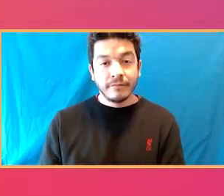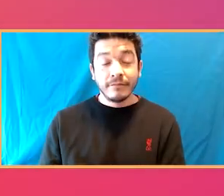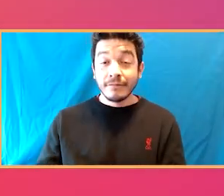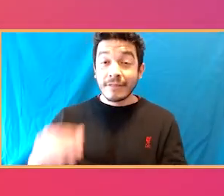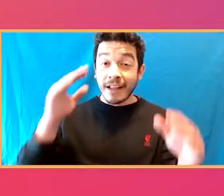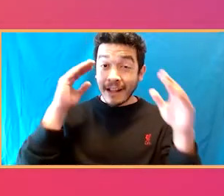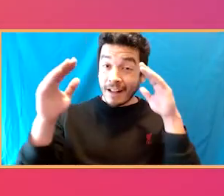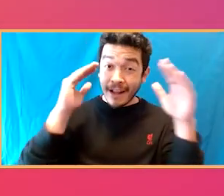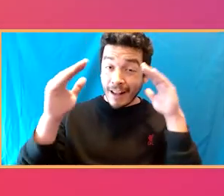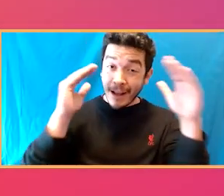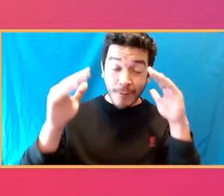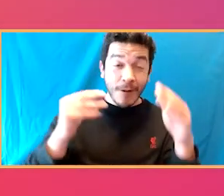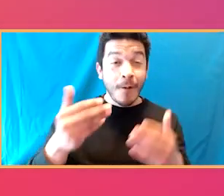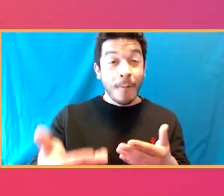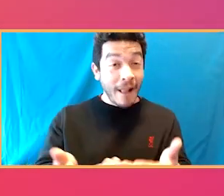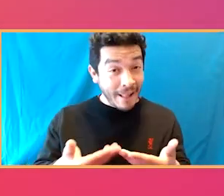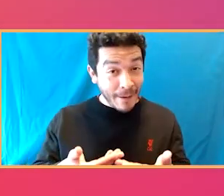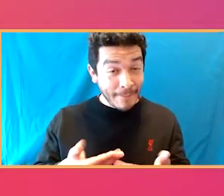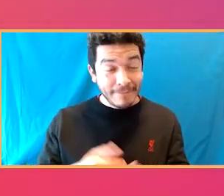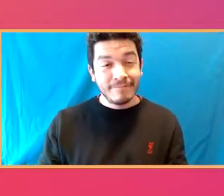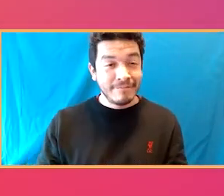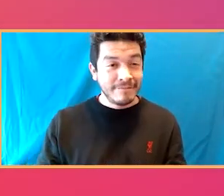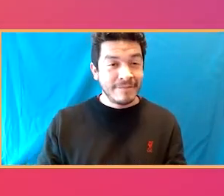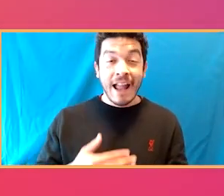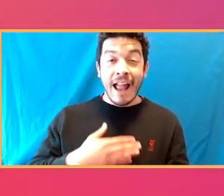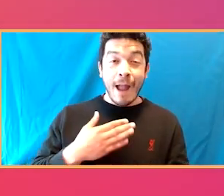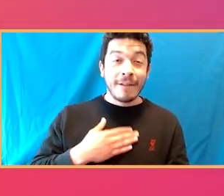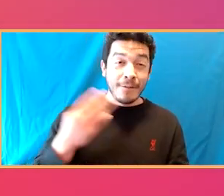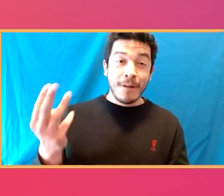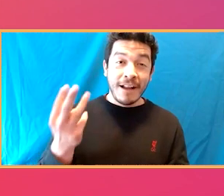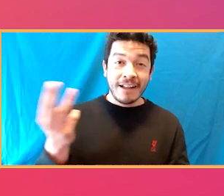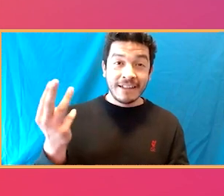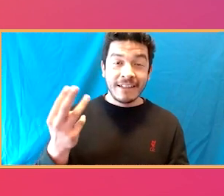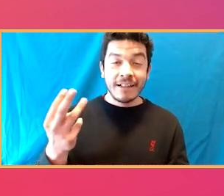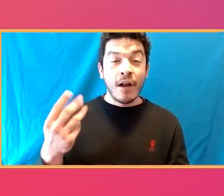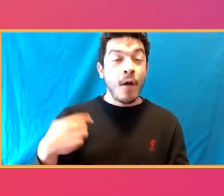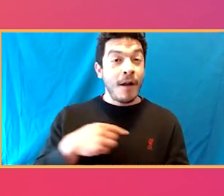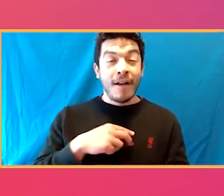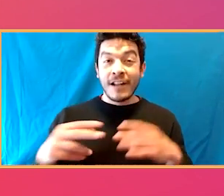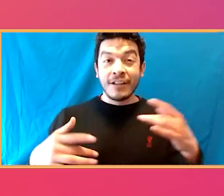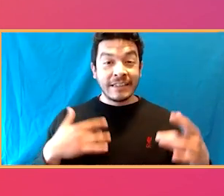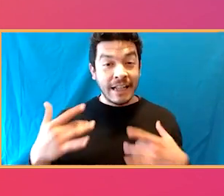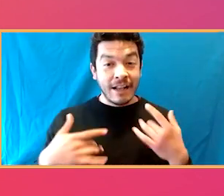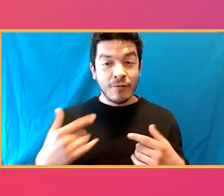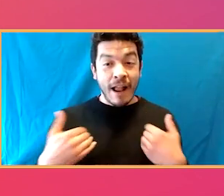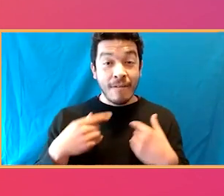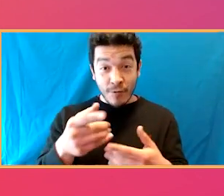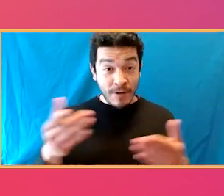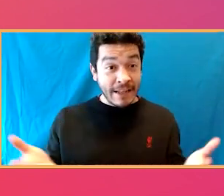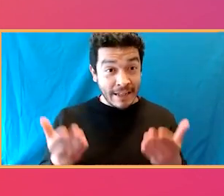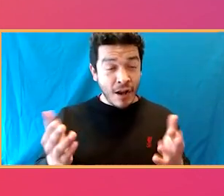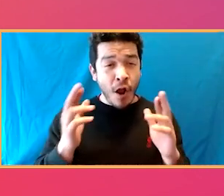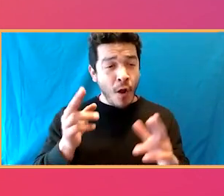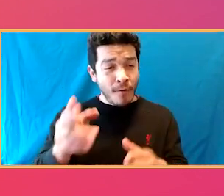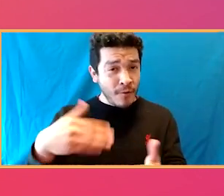Hello, hello, welcome. Happy Wednesday. We are so excited to have you here. Hopefully